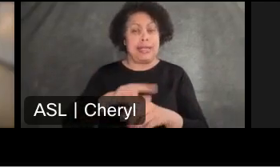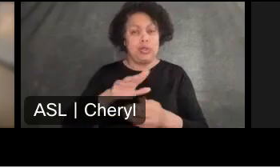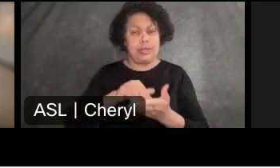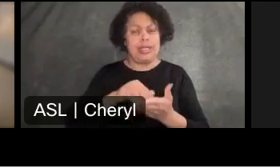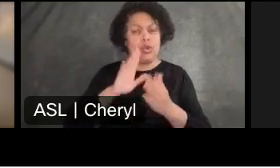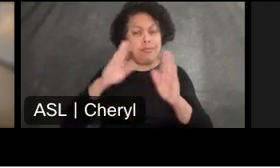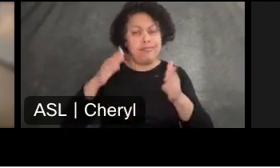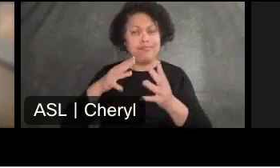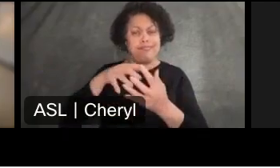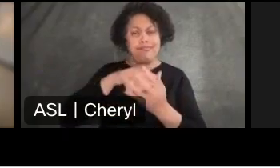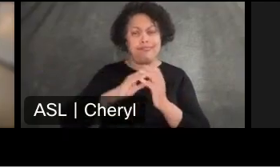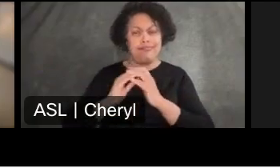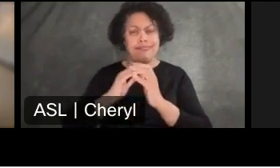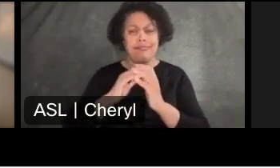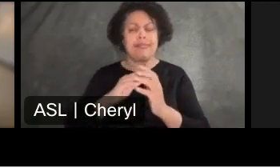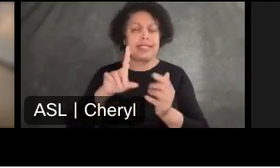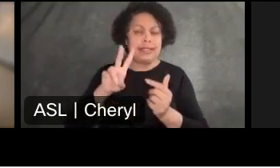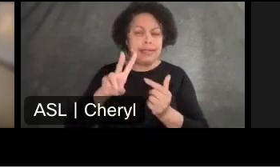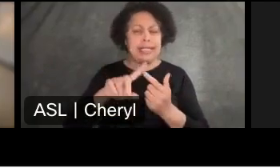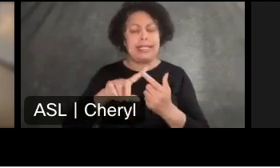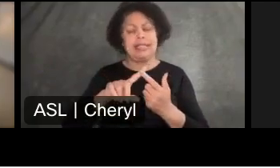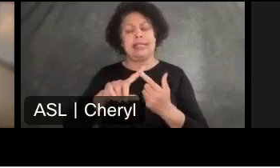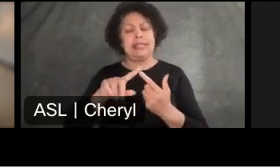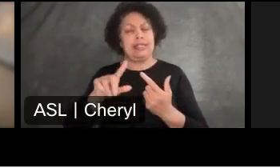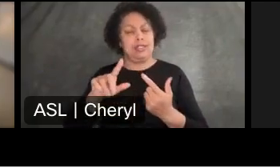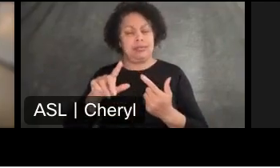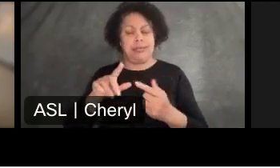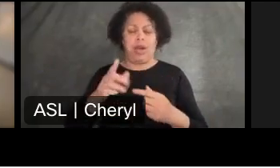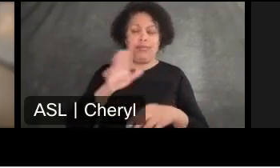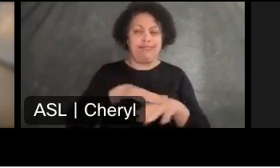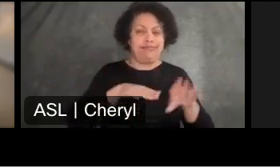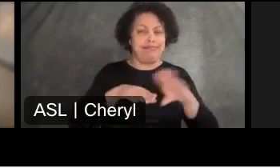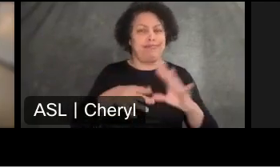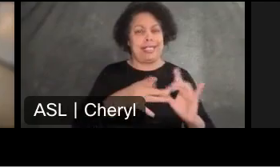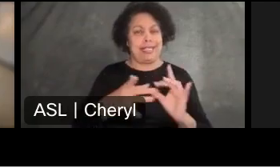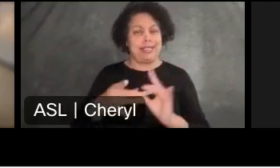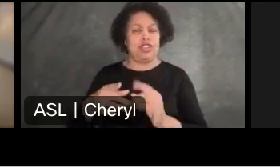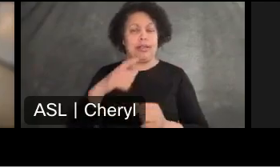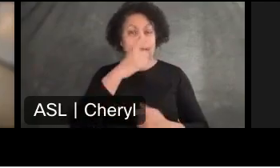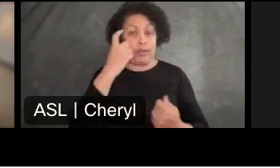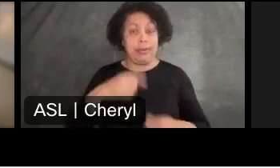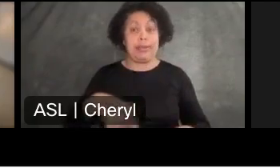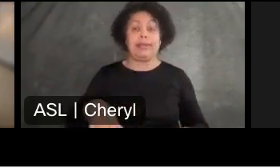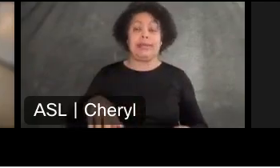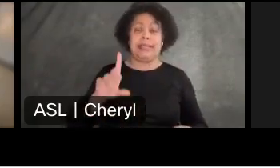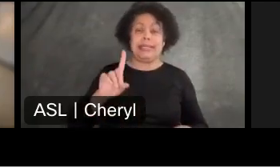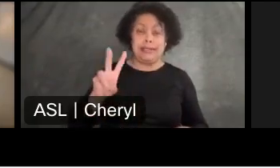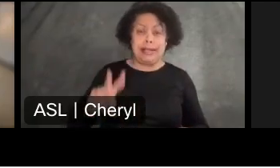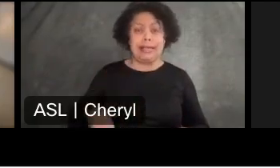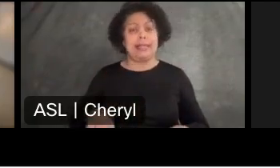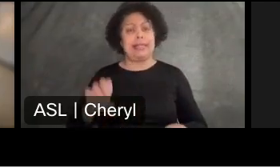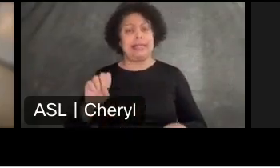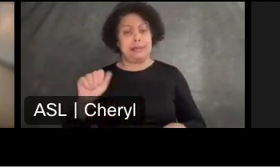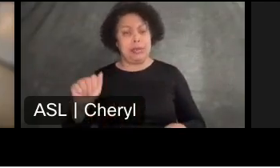domestic violence, trauma, substance use, and mental health. Here at the center, we have 4 focus areas that